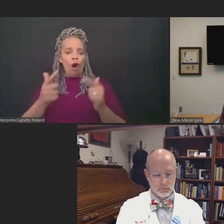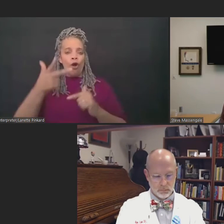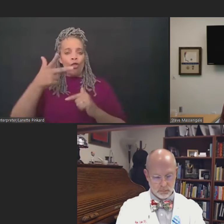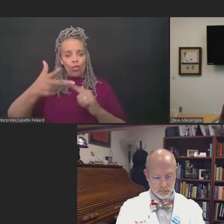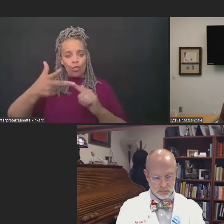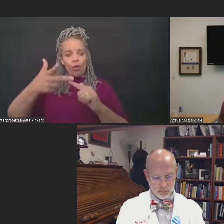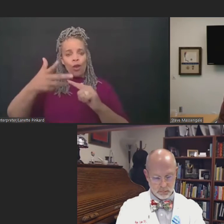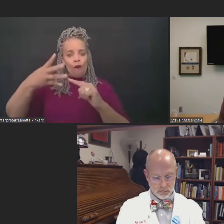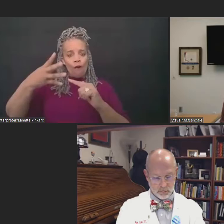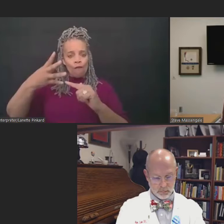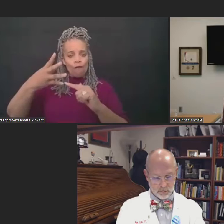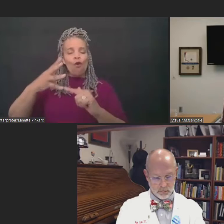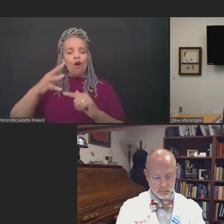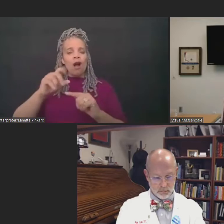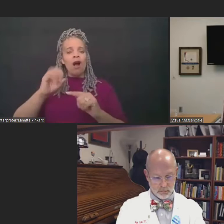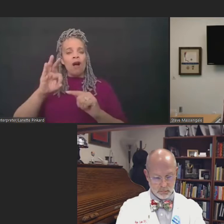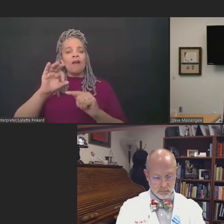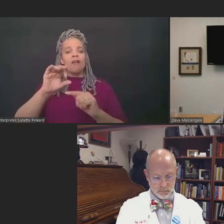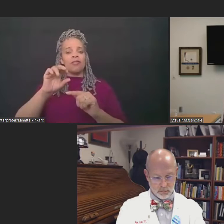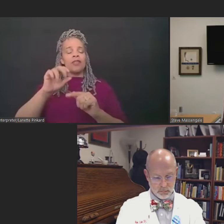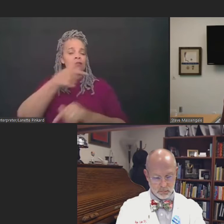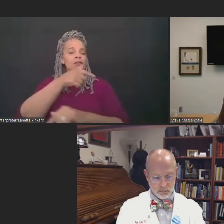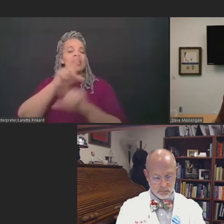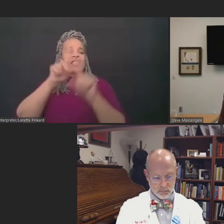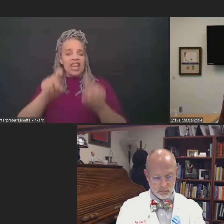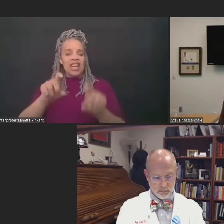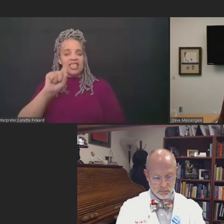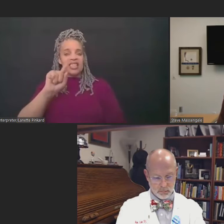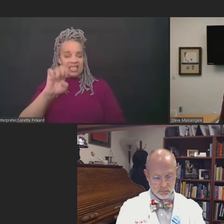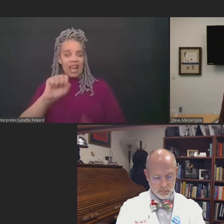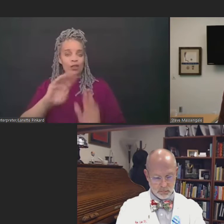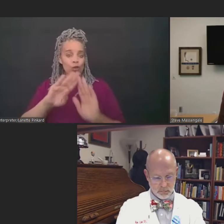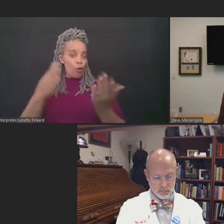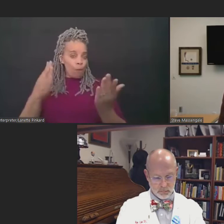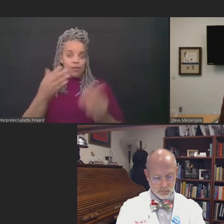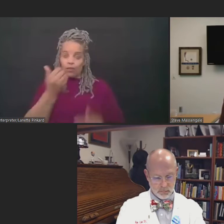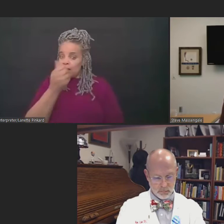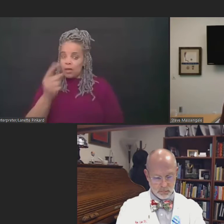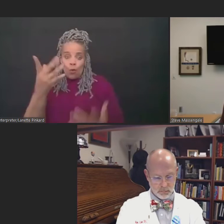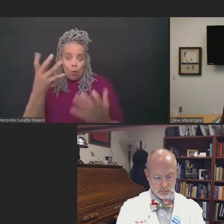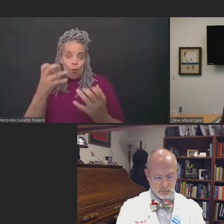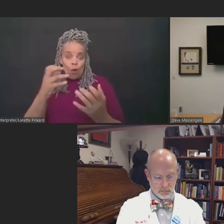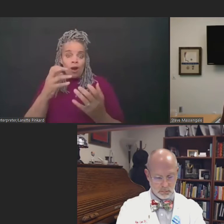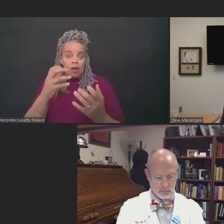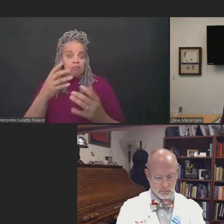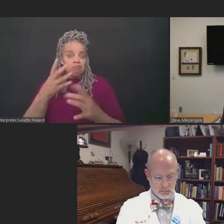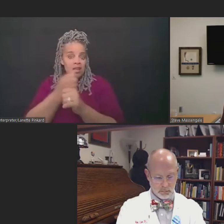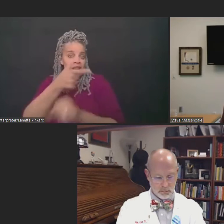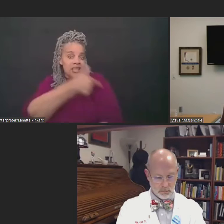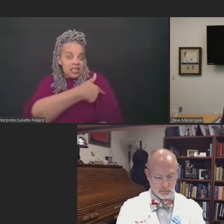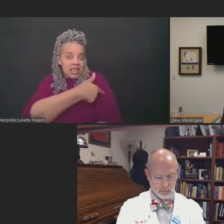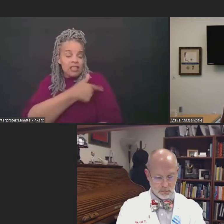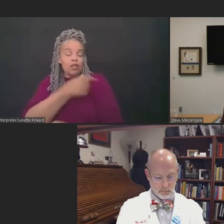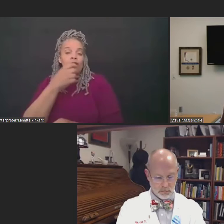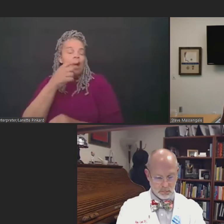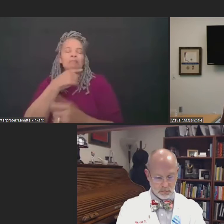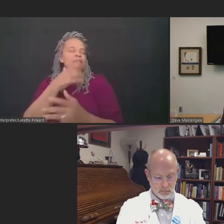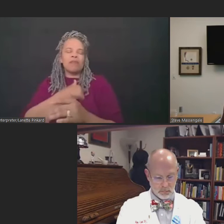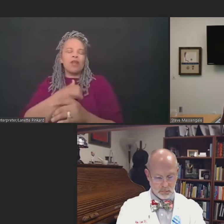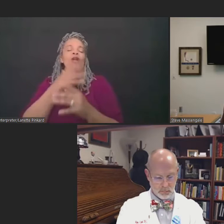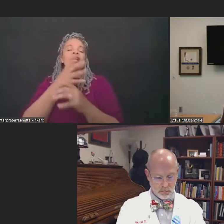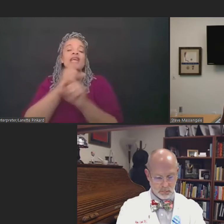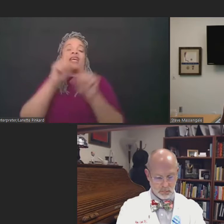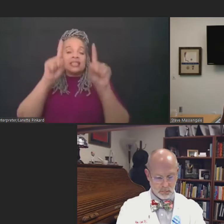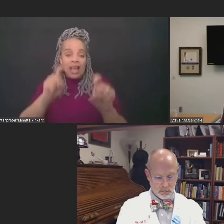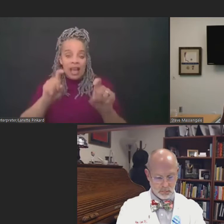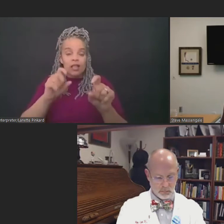of those TDM sites open. So anybody who wants to get tested or was exposed, we encourage them to still